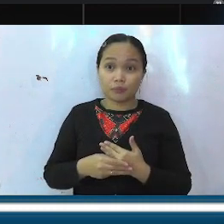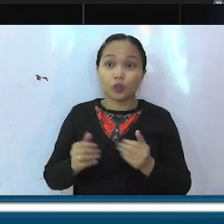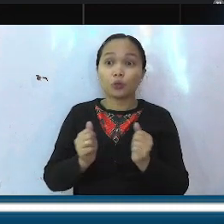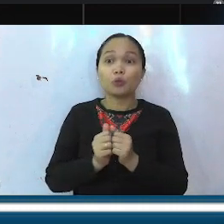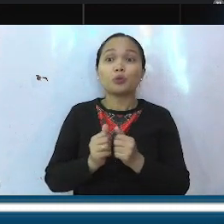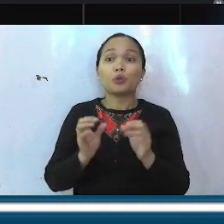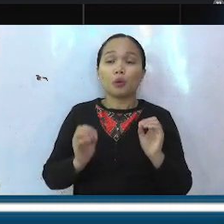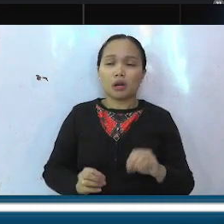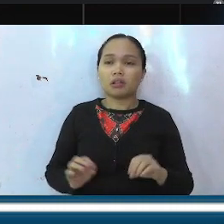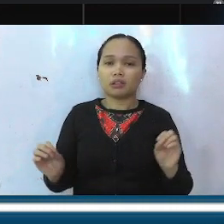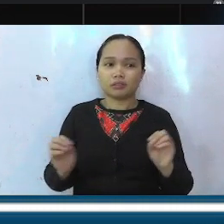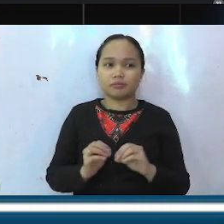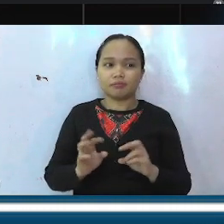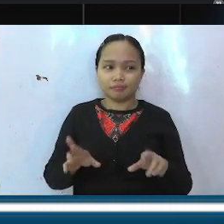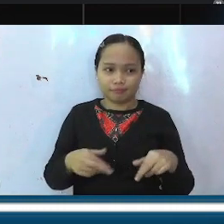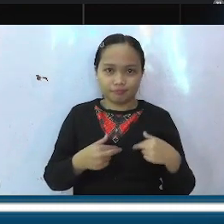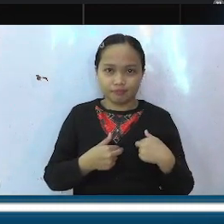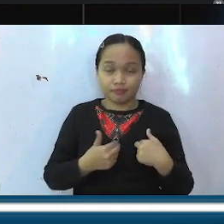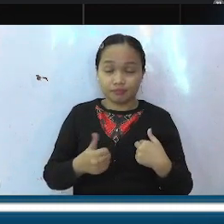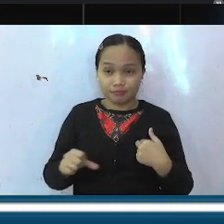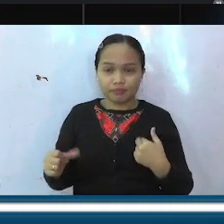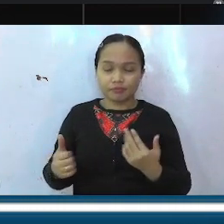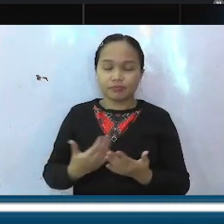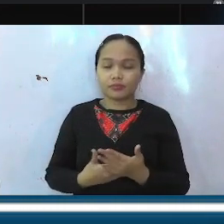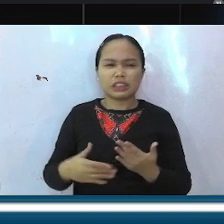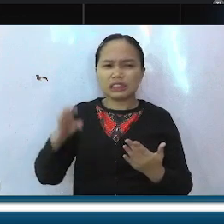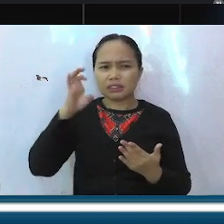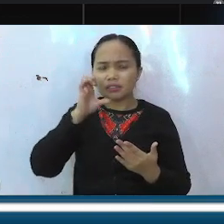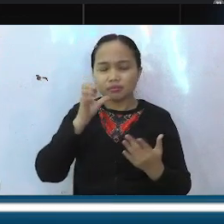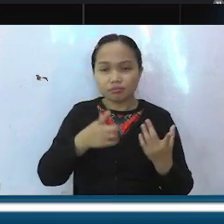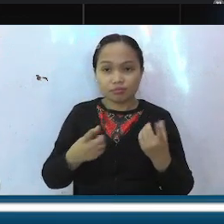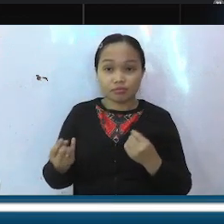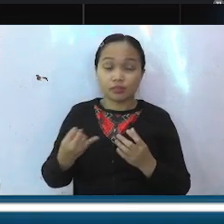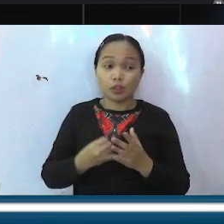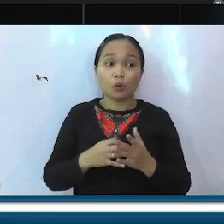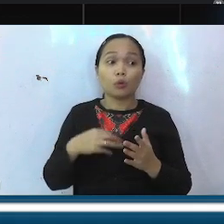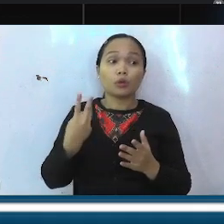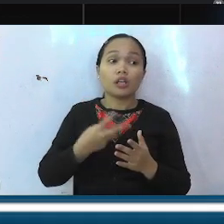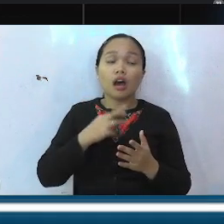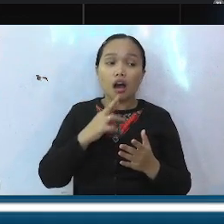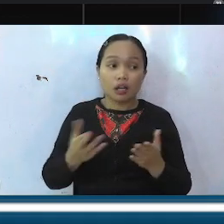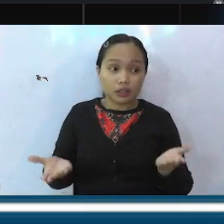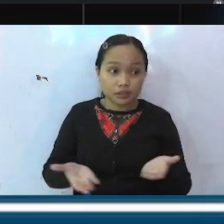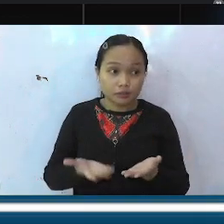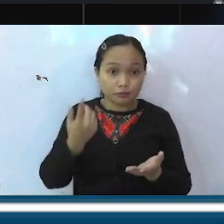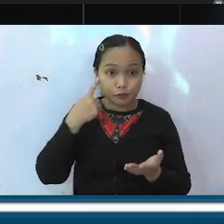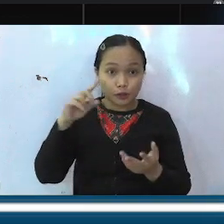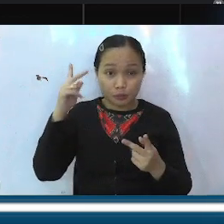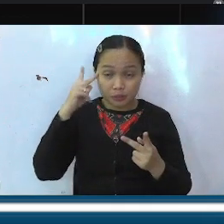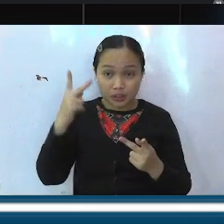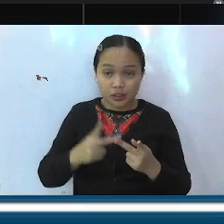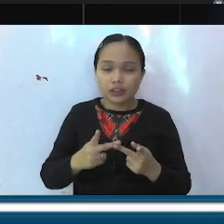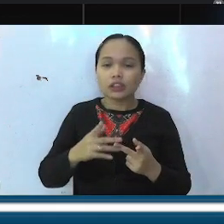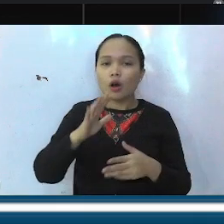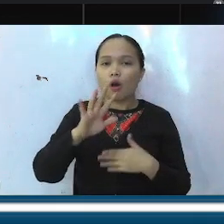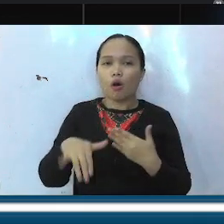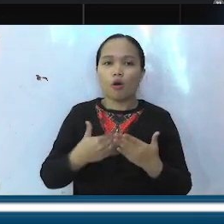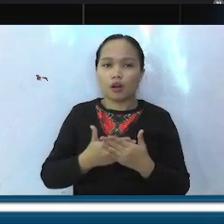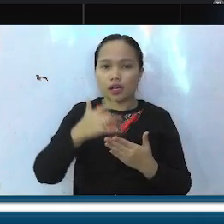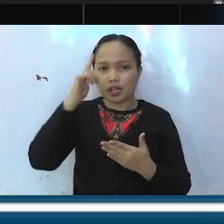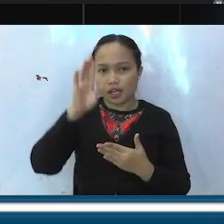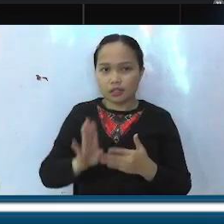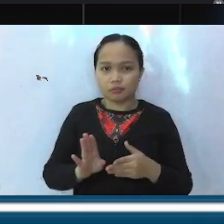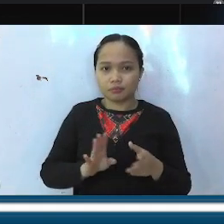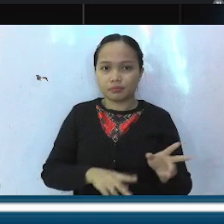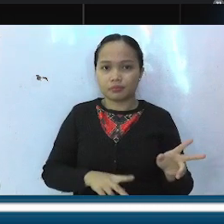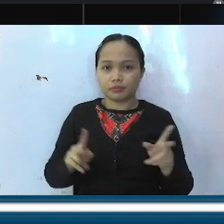without getting anything. No, he won't do that. He won't do that. We're all here for a purpose. This is all God's plan. You're here. It's God's